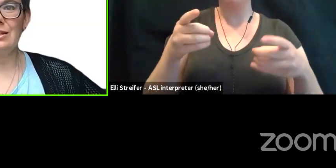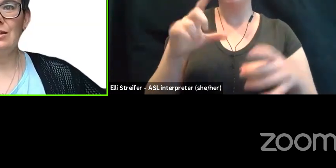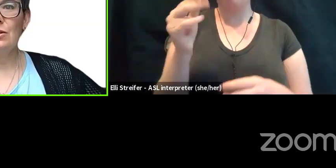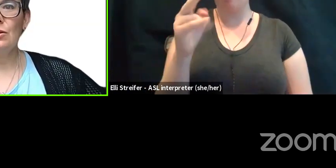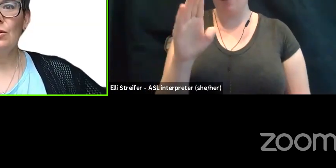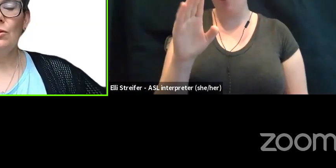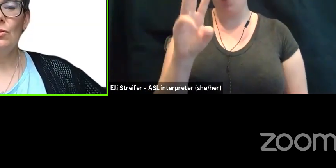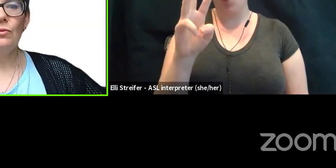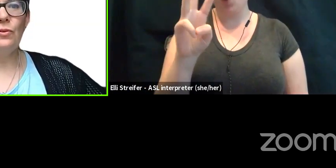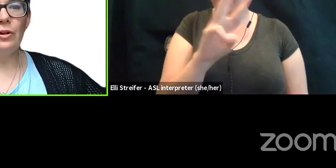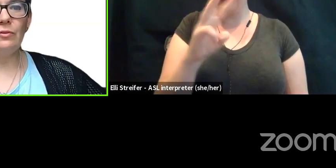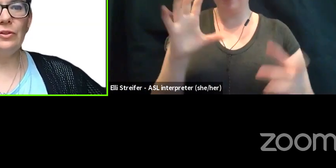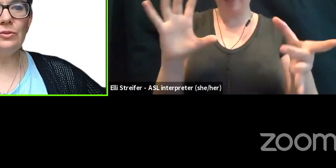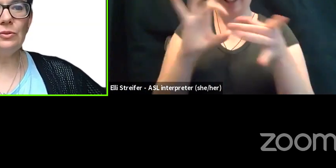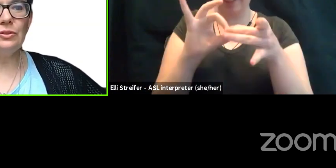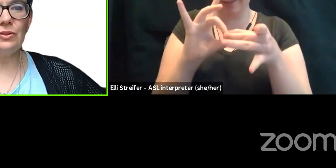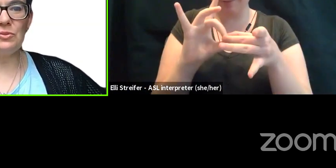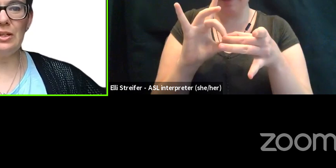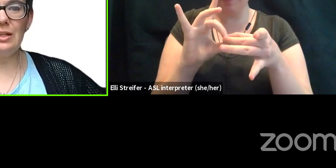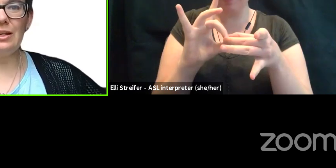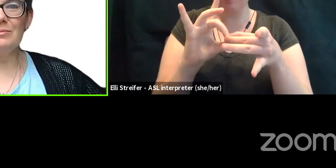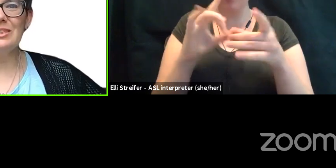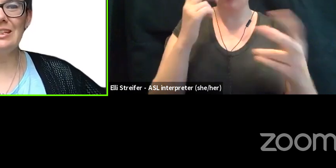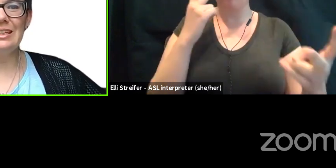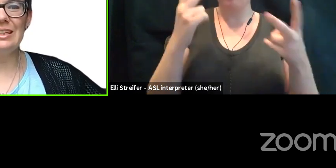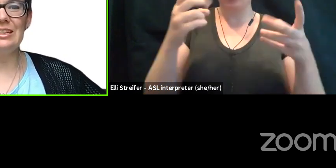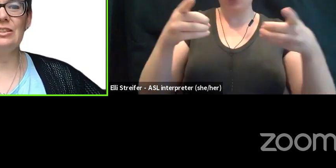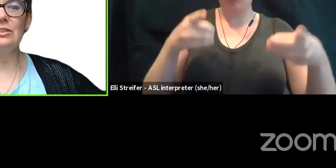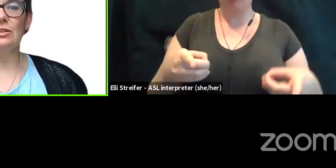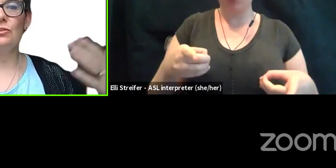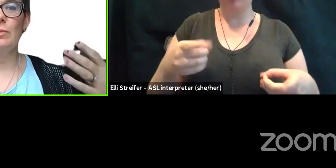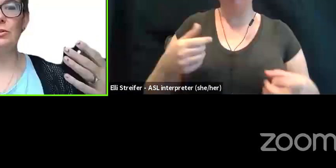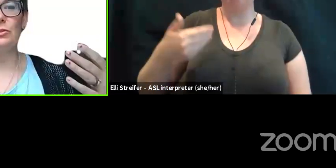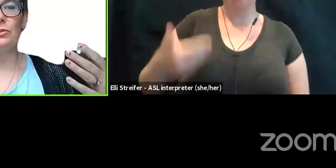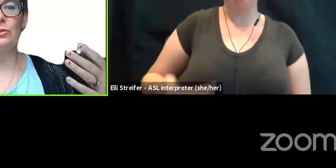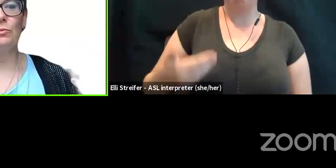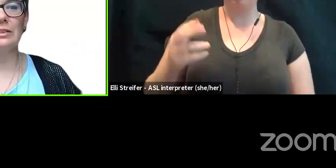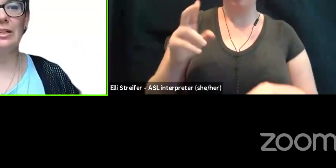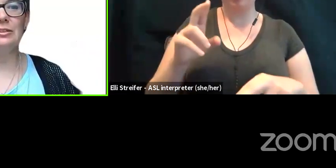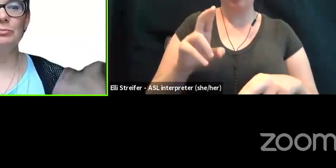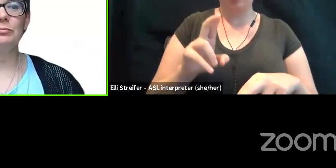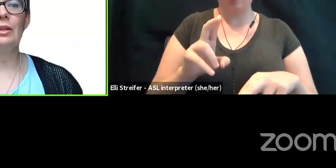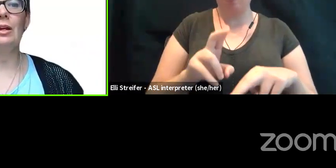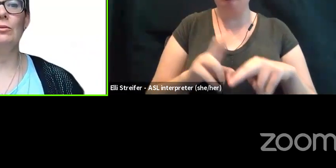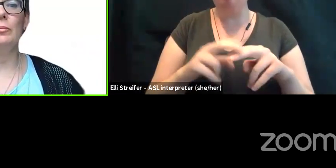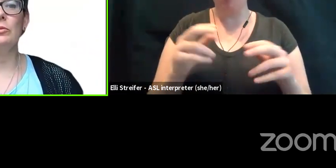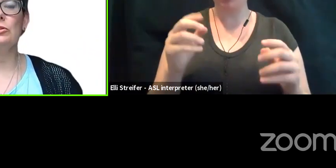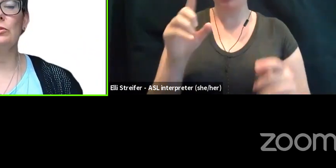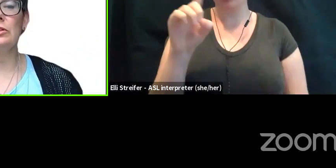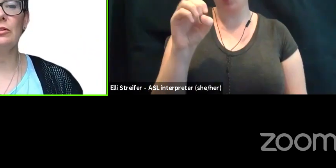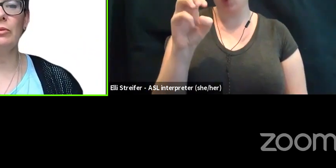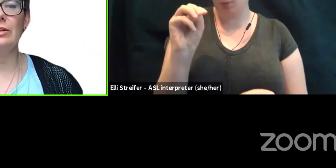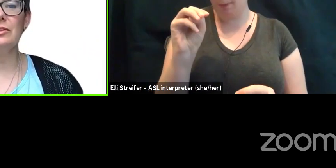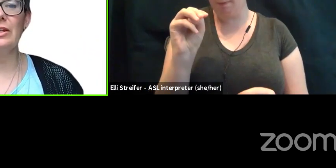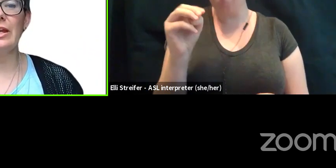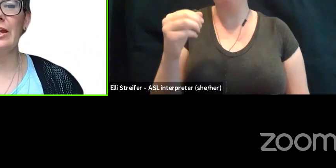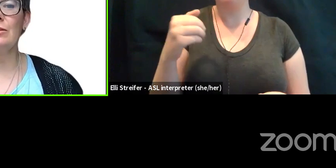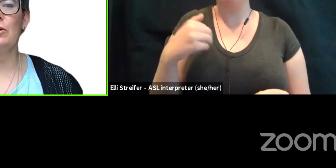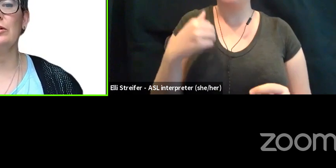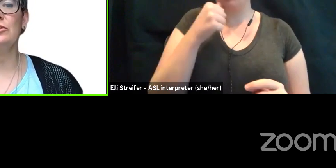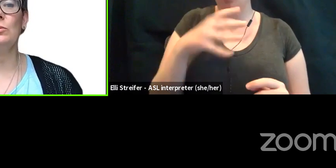Connects. For a visual description, I'm sitting in a rectangle. A woman with short, dark brown and